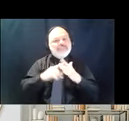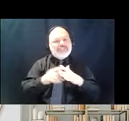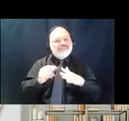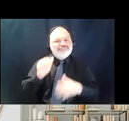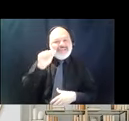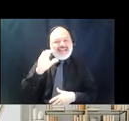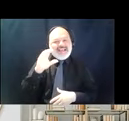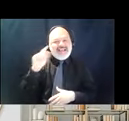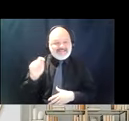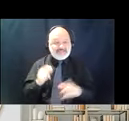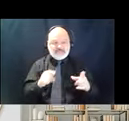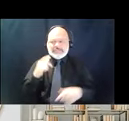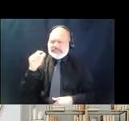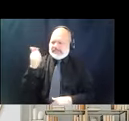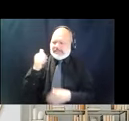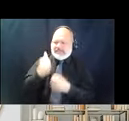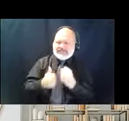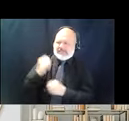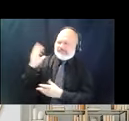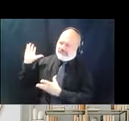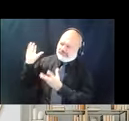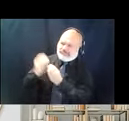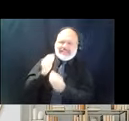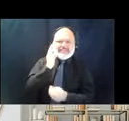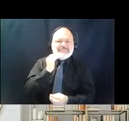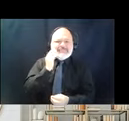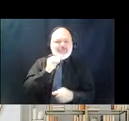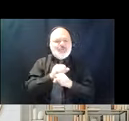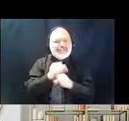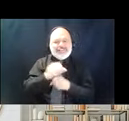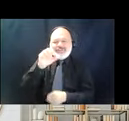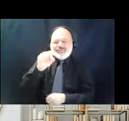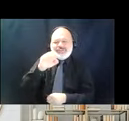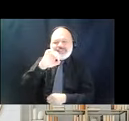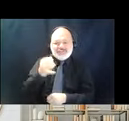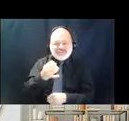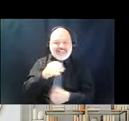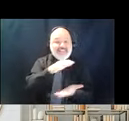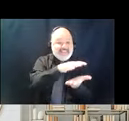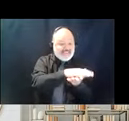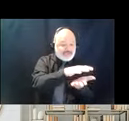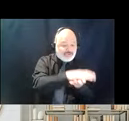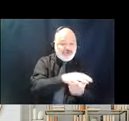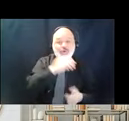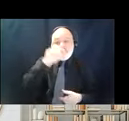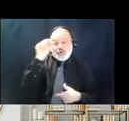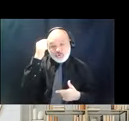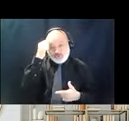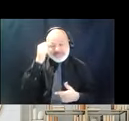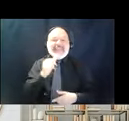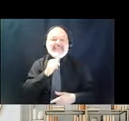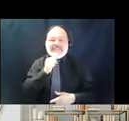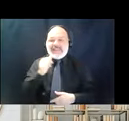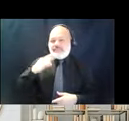over a decade of experience working on health equity and social justice issues spanning academia, government, and nonprofit sectors